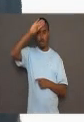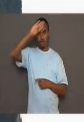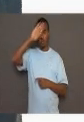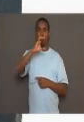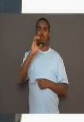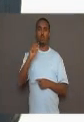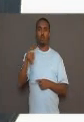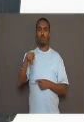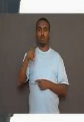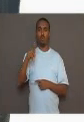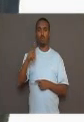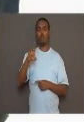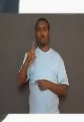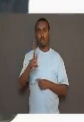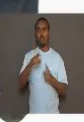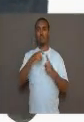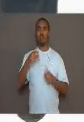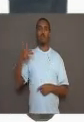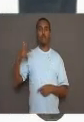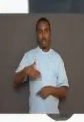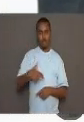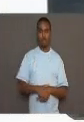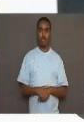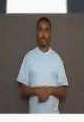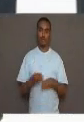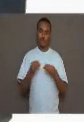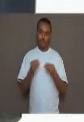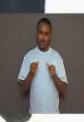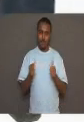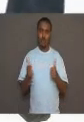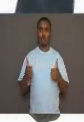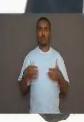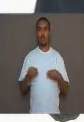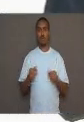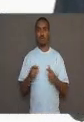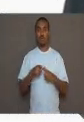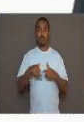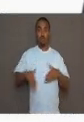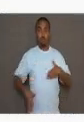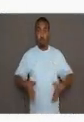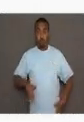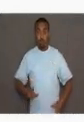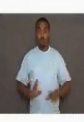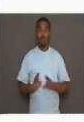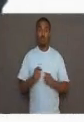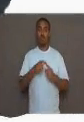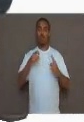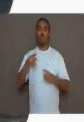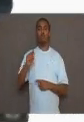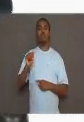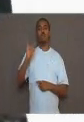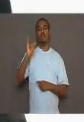from Namibia. The soft cotton for the pockets comes from